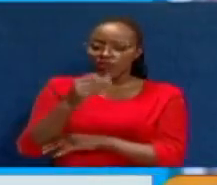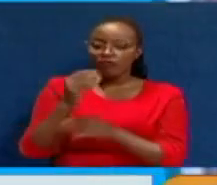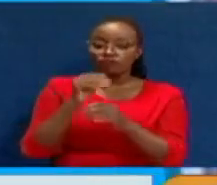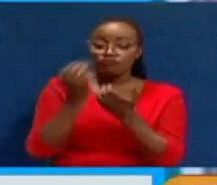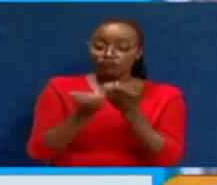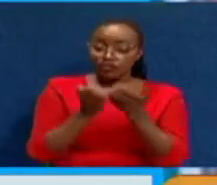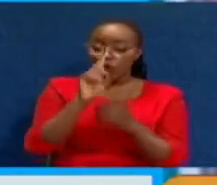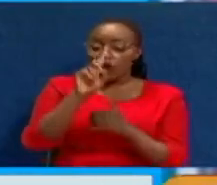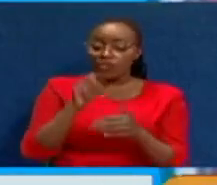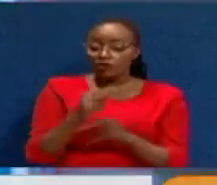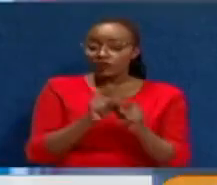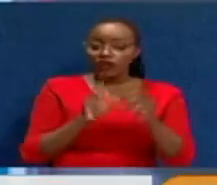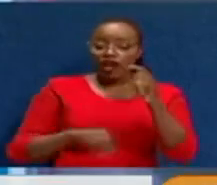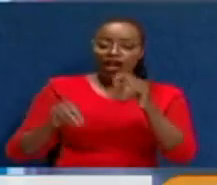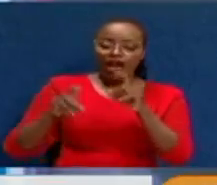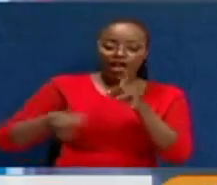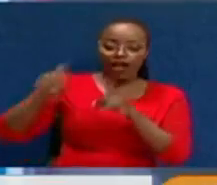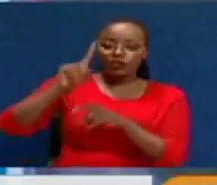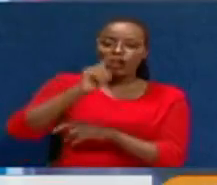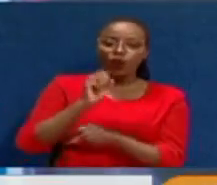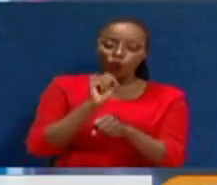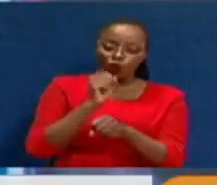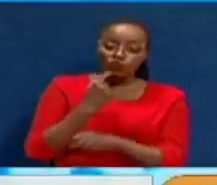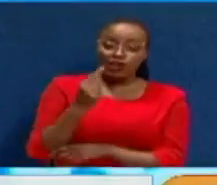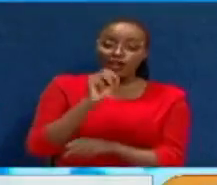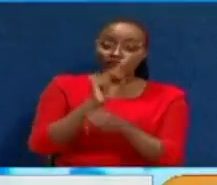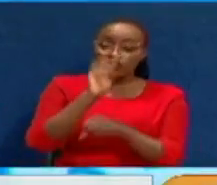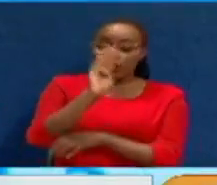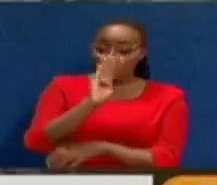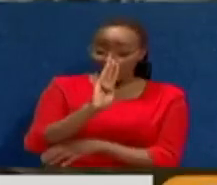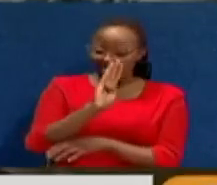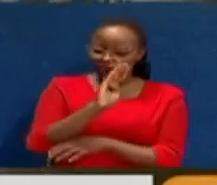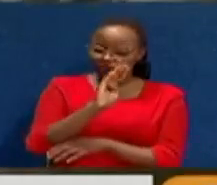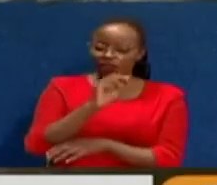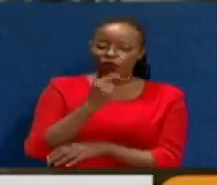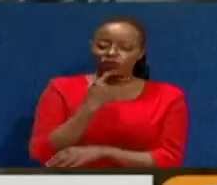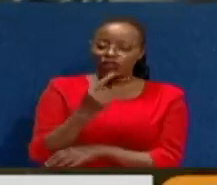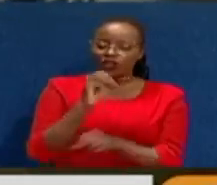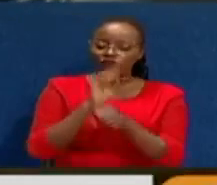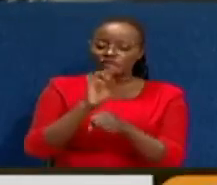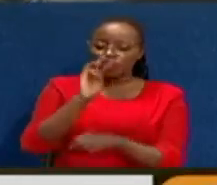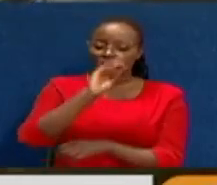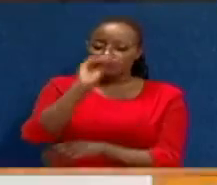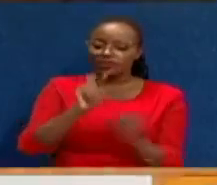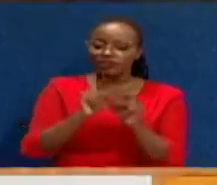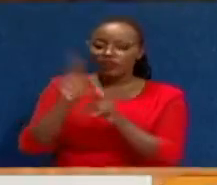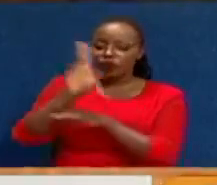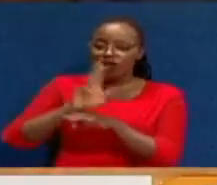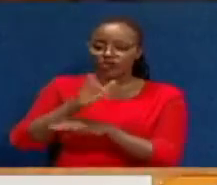1,000 shillings increasing by 114%, while 2.8 million additional customers were using mobile